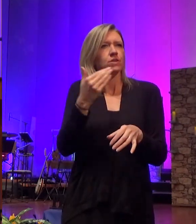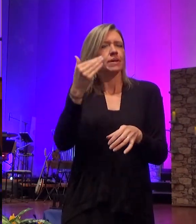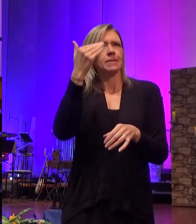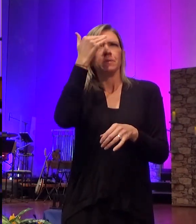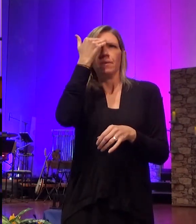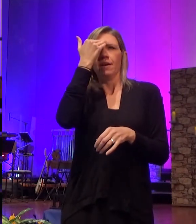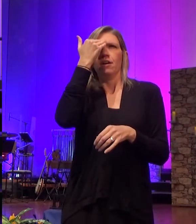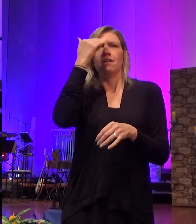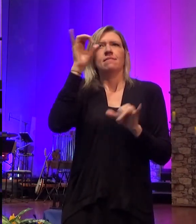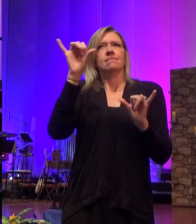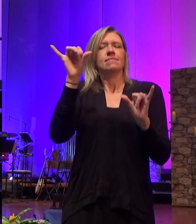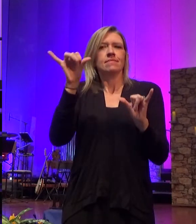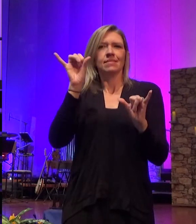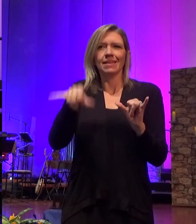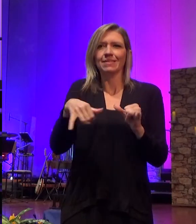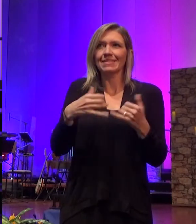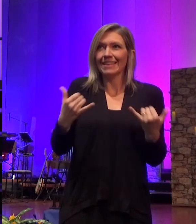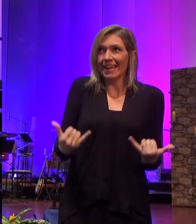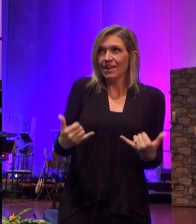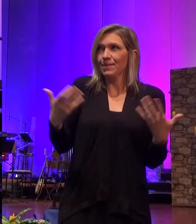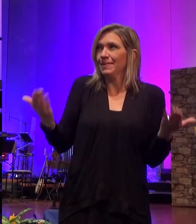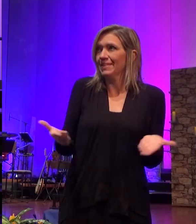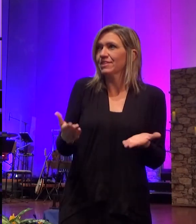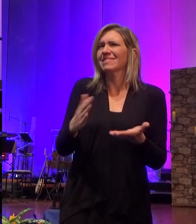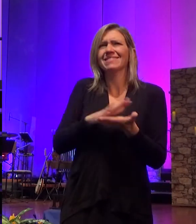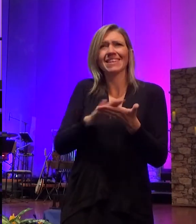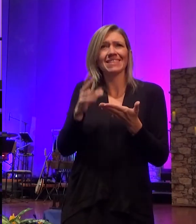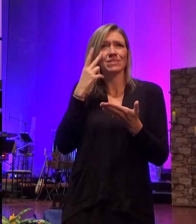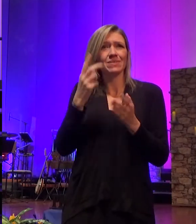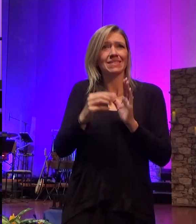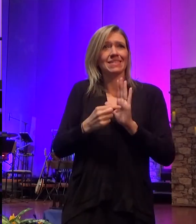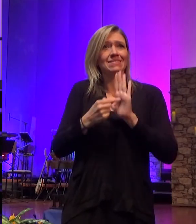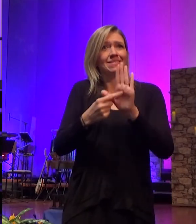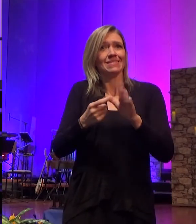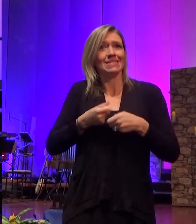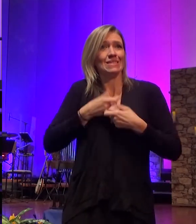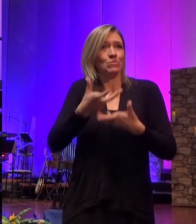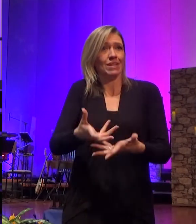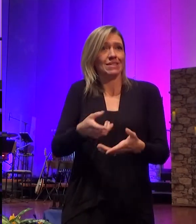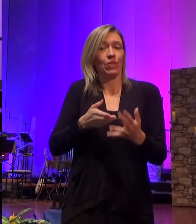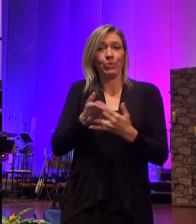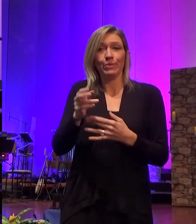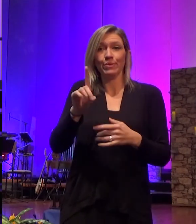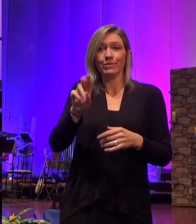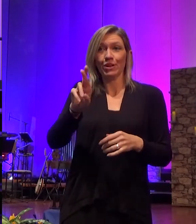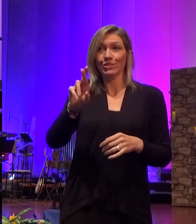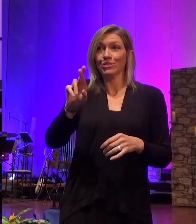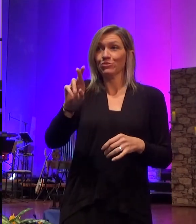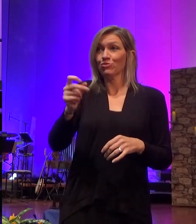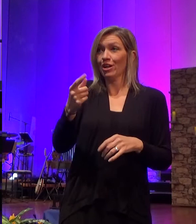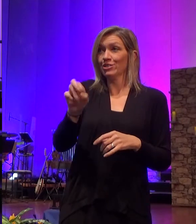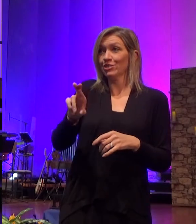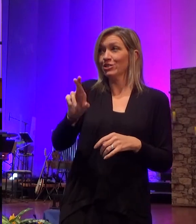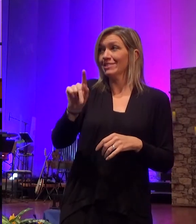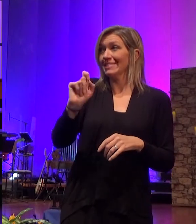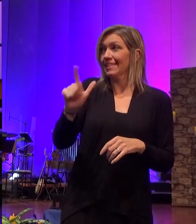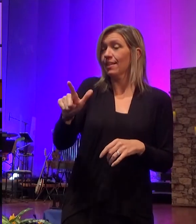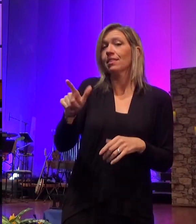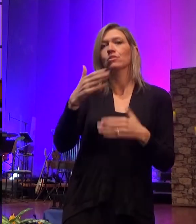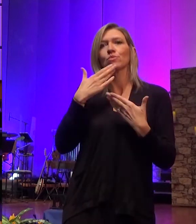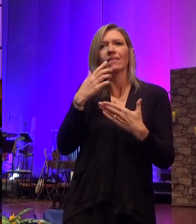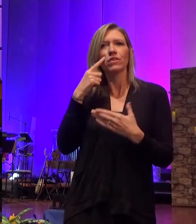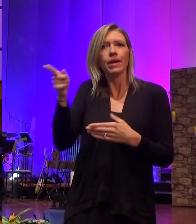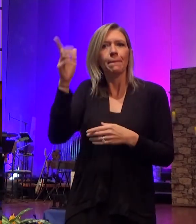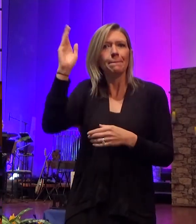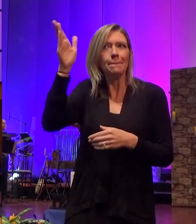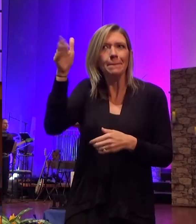right here and right now, and how good to see it expressing today through Dr. Roger Teel. So grateful to have him speaking today. Words not